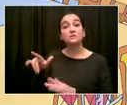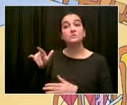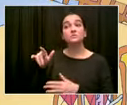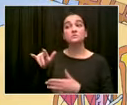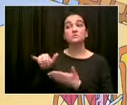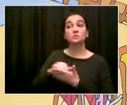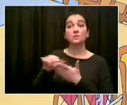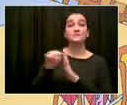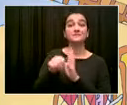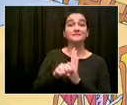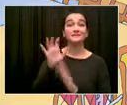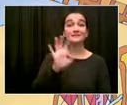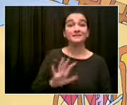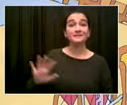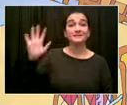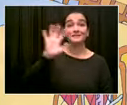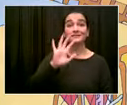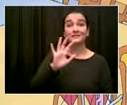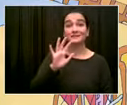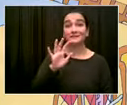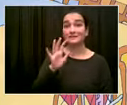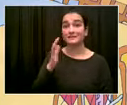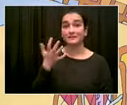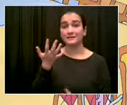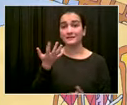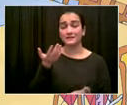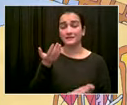billionaires, who during the COVID crisis